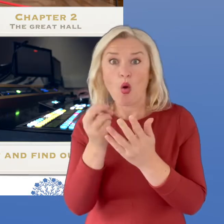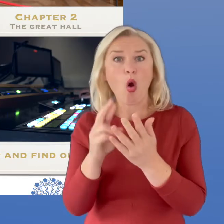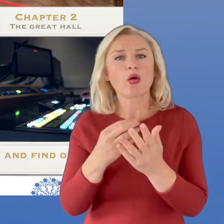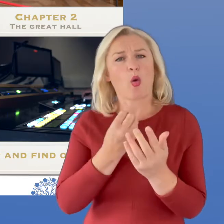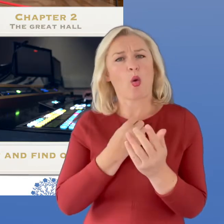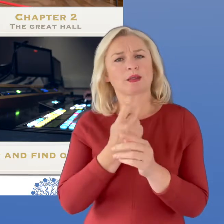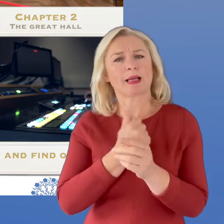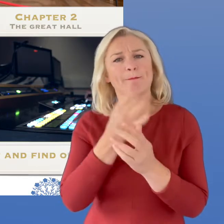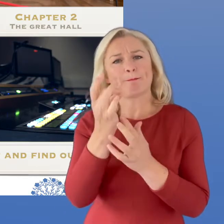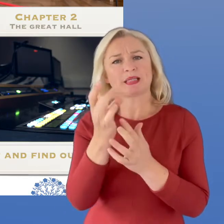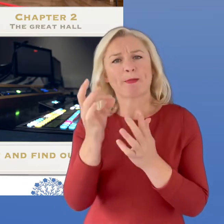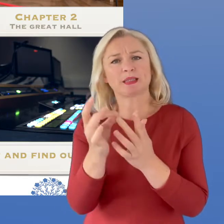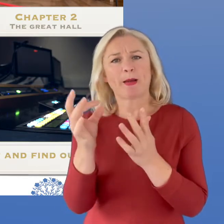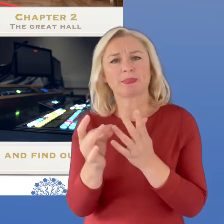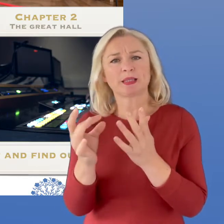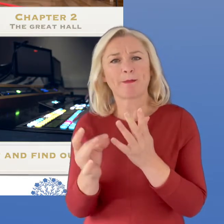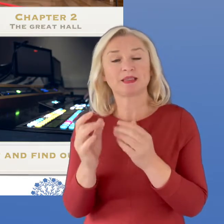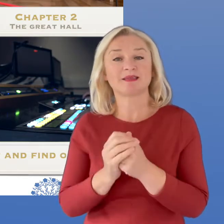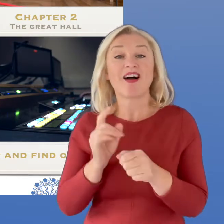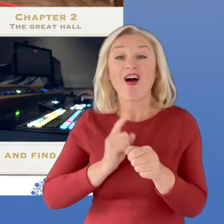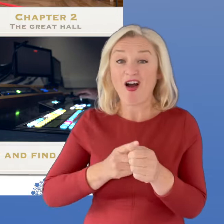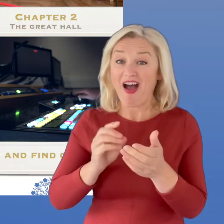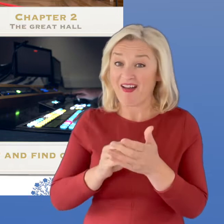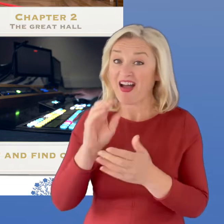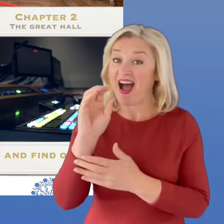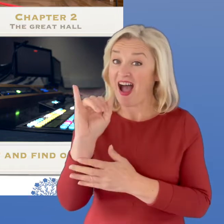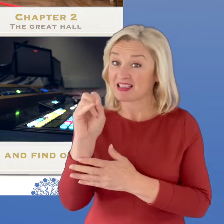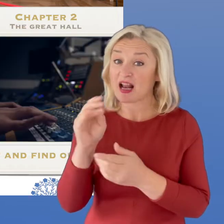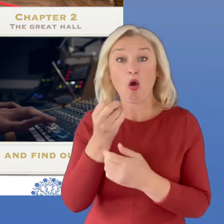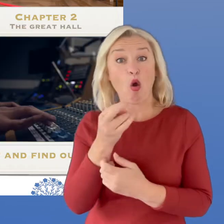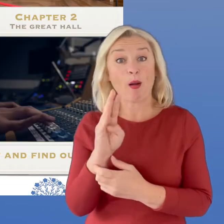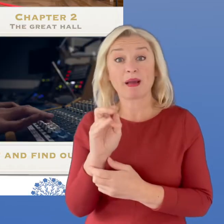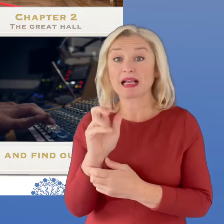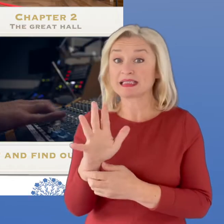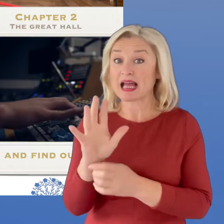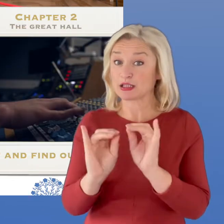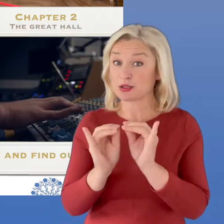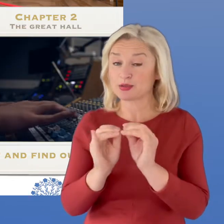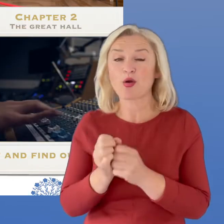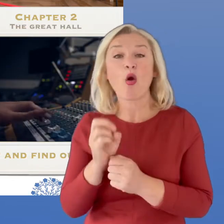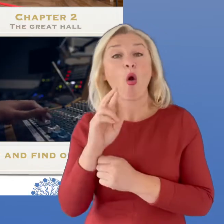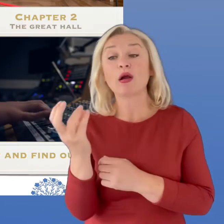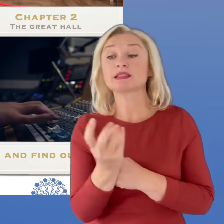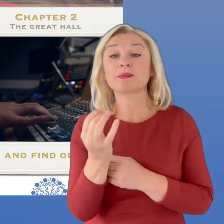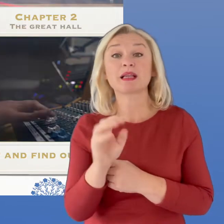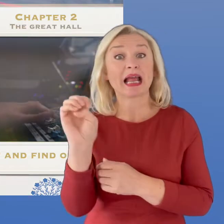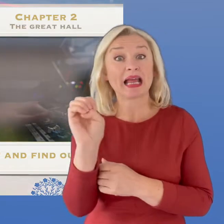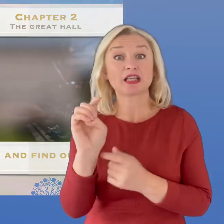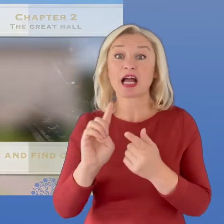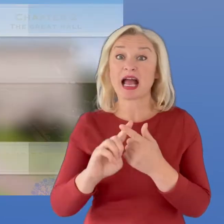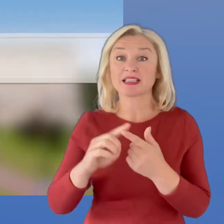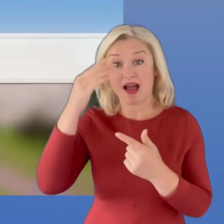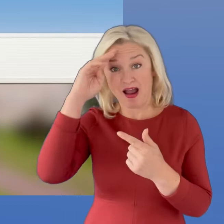also available to watch with an Irish or British Sign Language interpreter, or you can opt to watch versions using English or Irish subtitles.